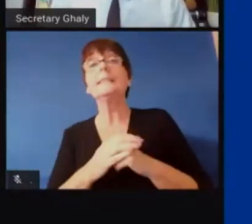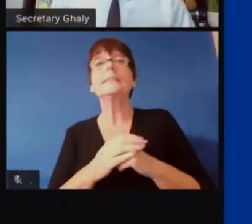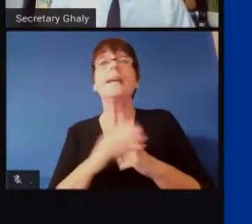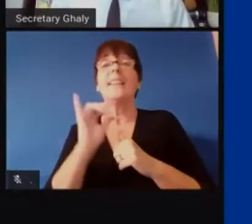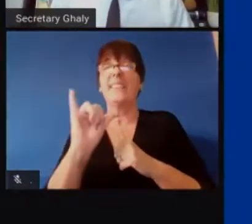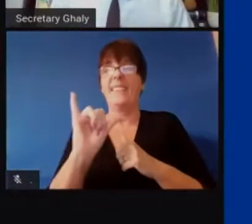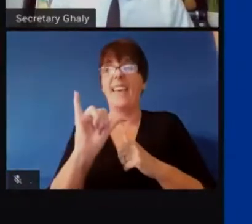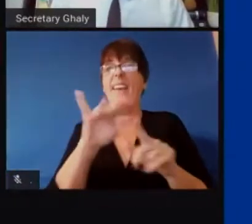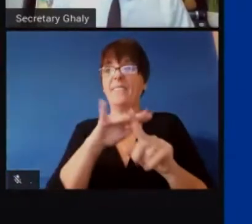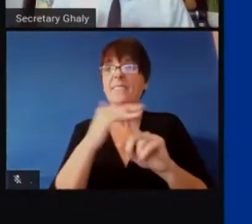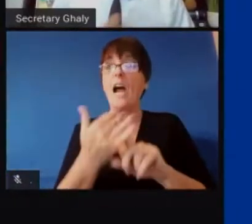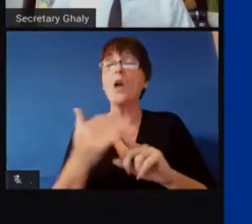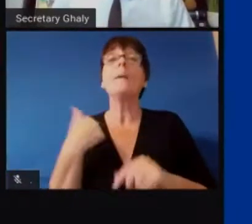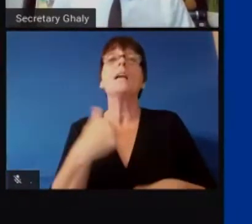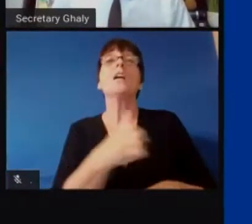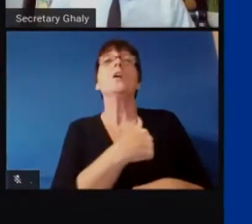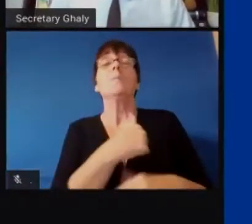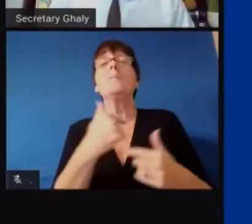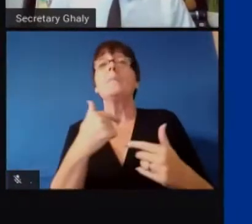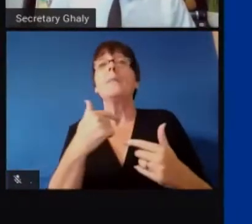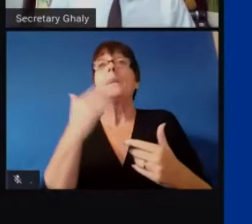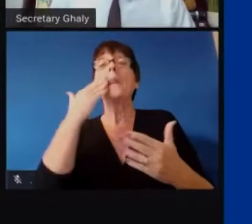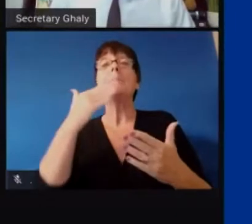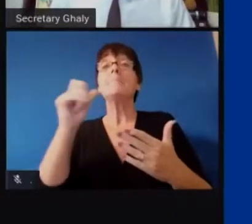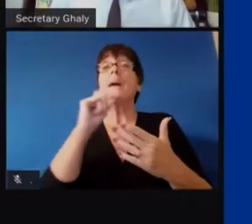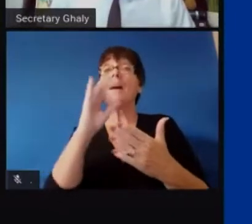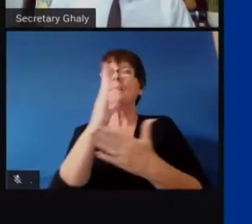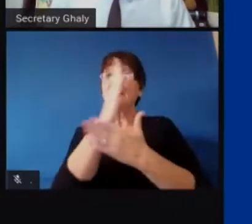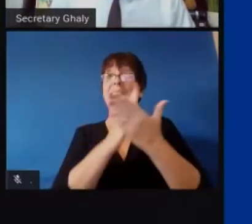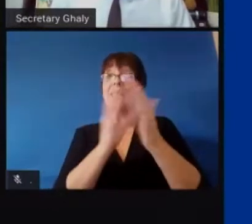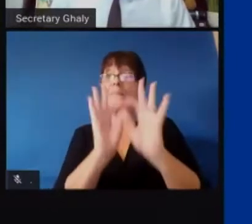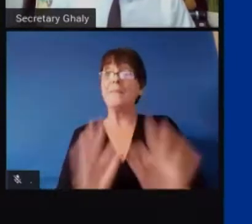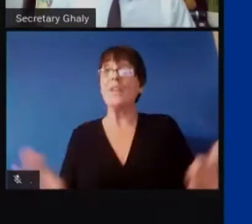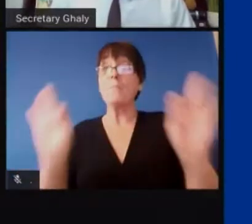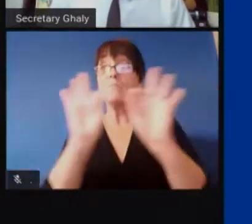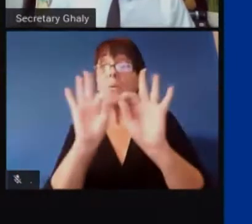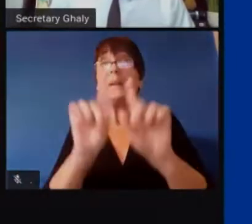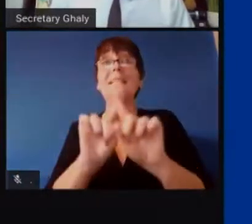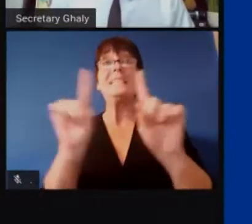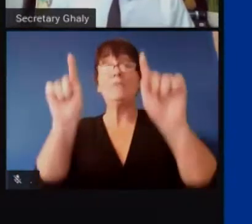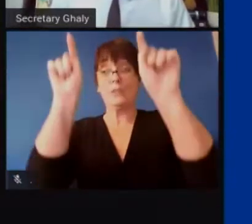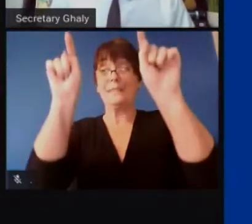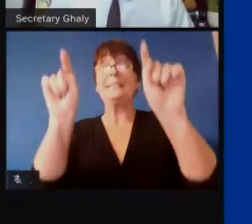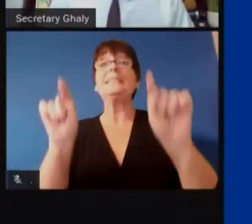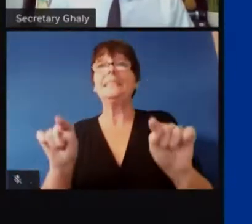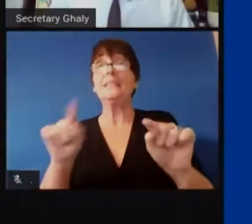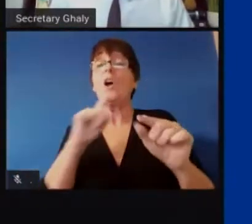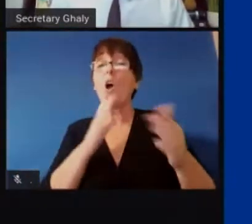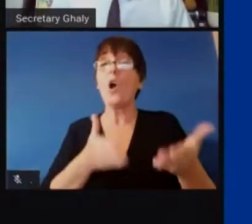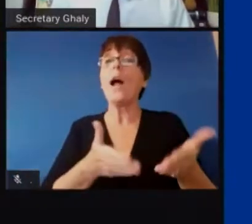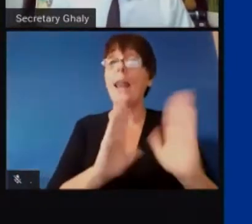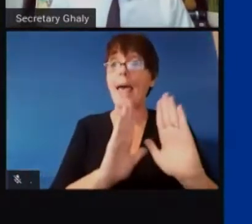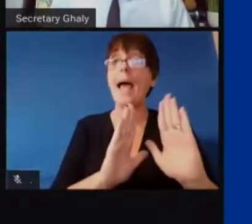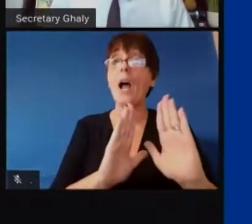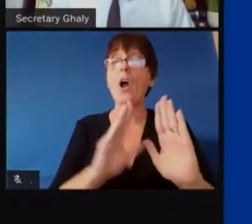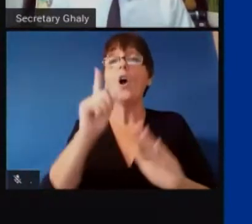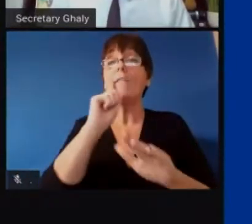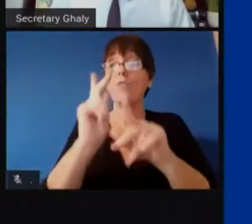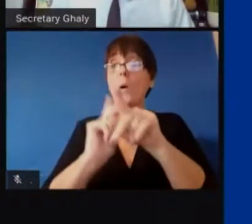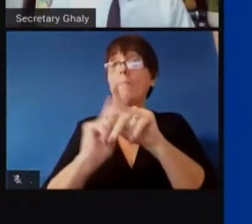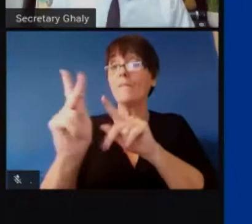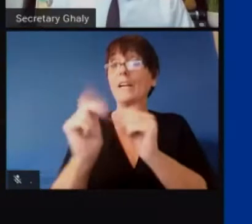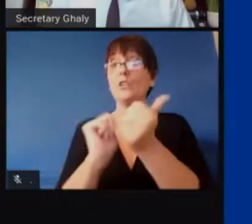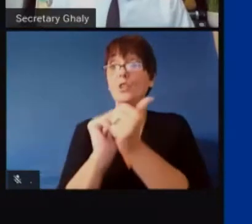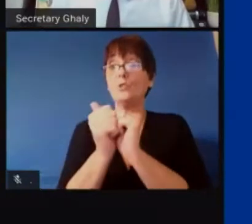environments. We, because of some of these important differences, are allowing for professional